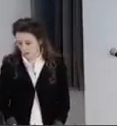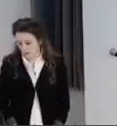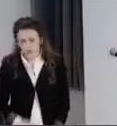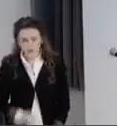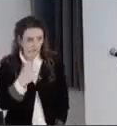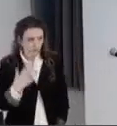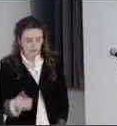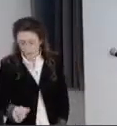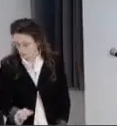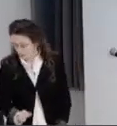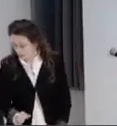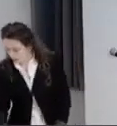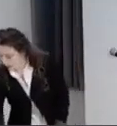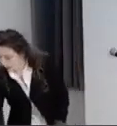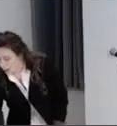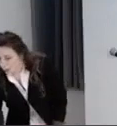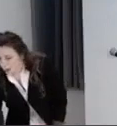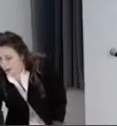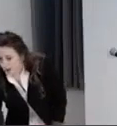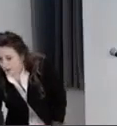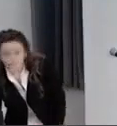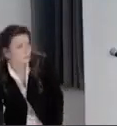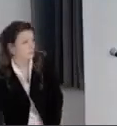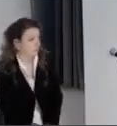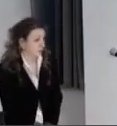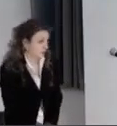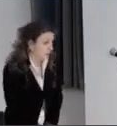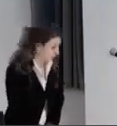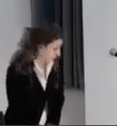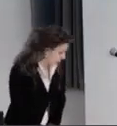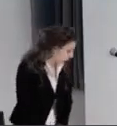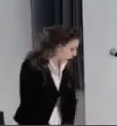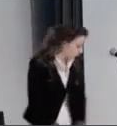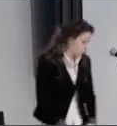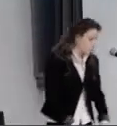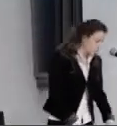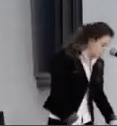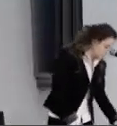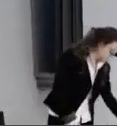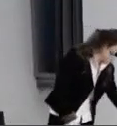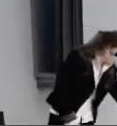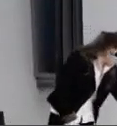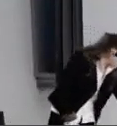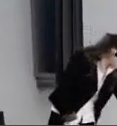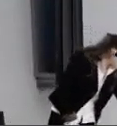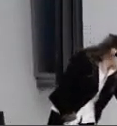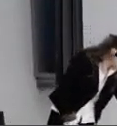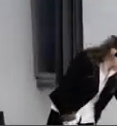cognitivism that I've proposed. So thank you very much.